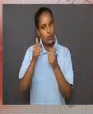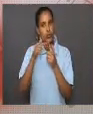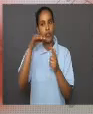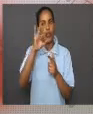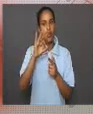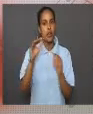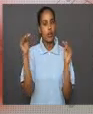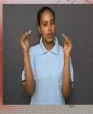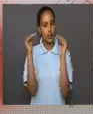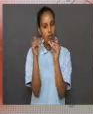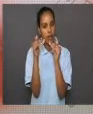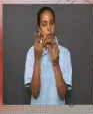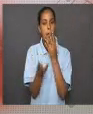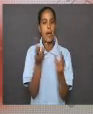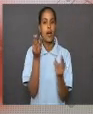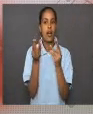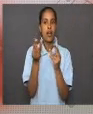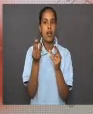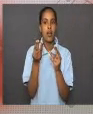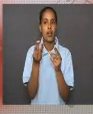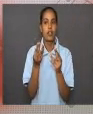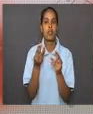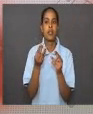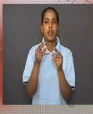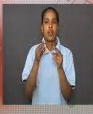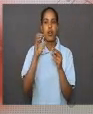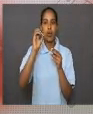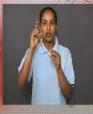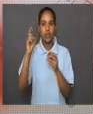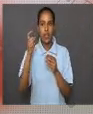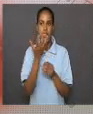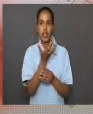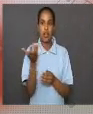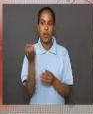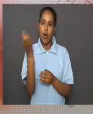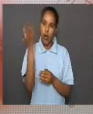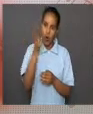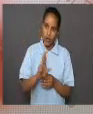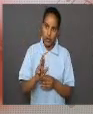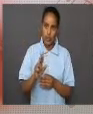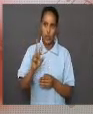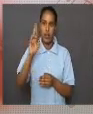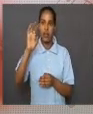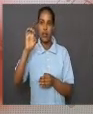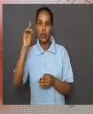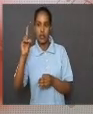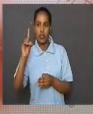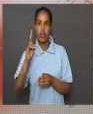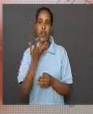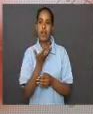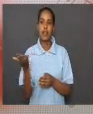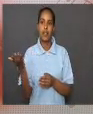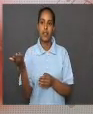the equivalent mass of an oxidizing agent or a reducing